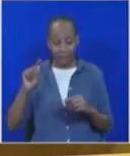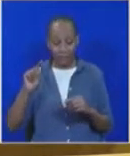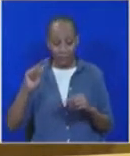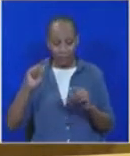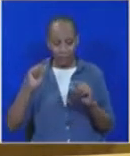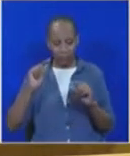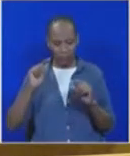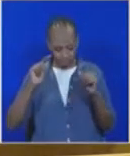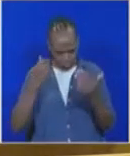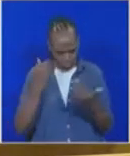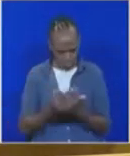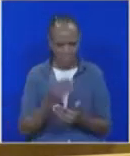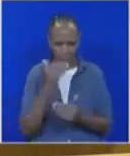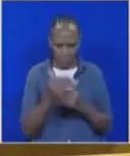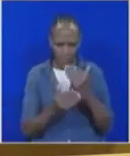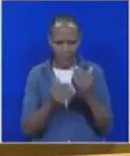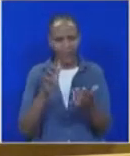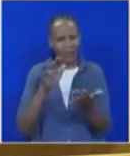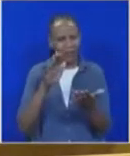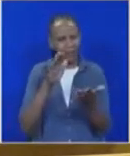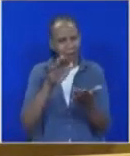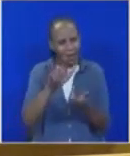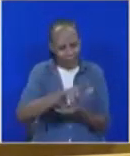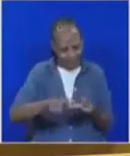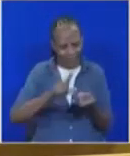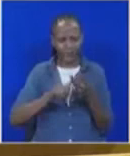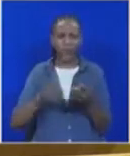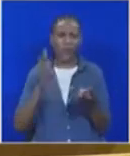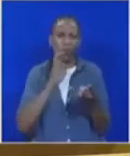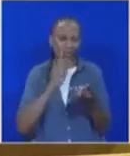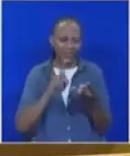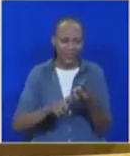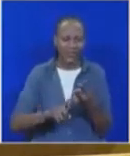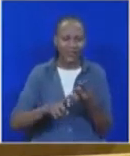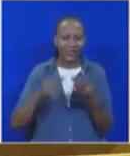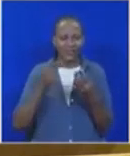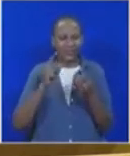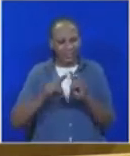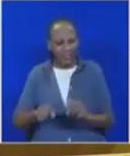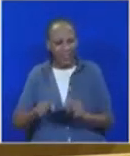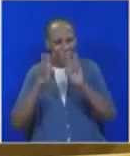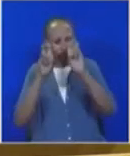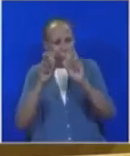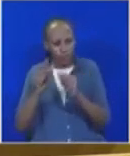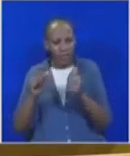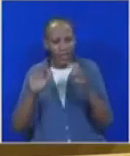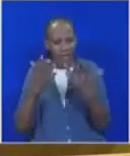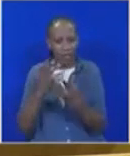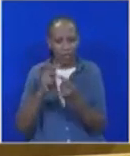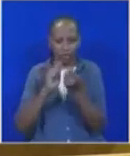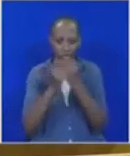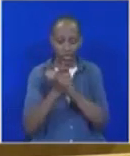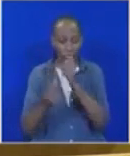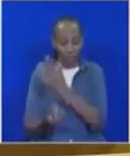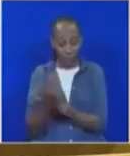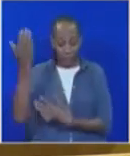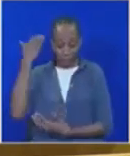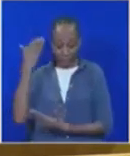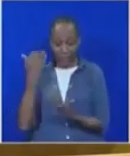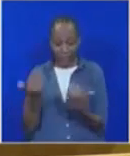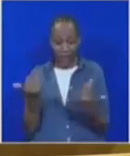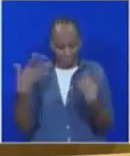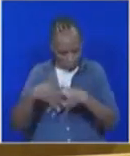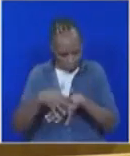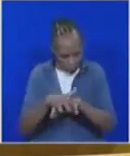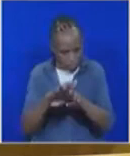measures to achieve land, water and related reform in order to redress the results of past racial discrimination. There you have